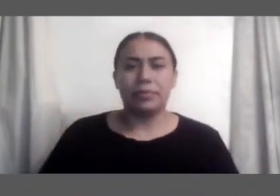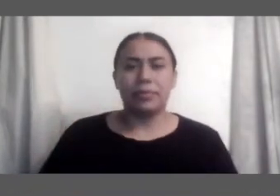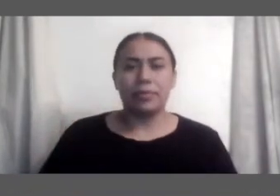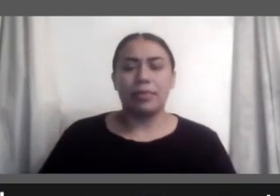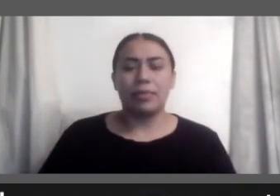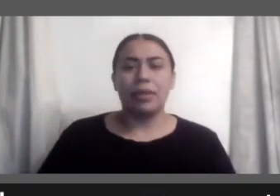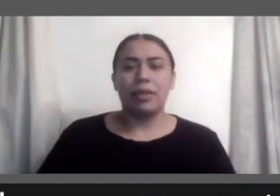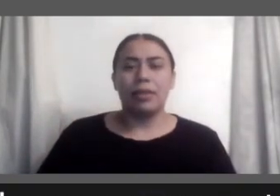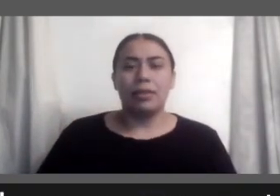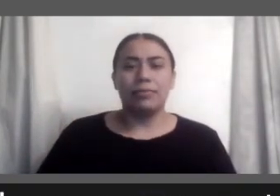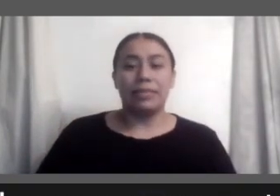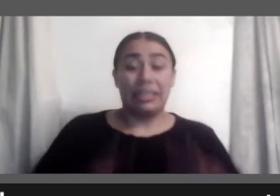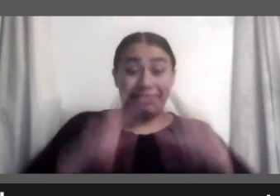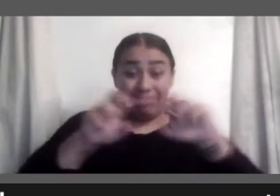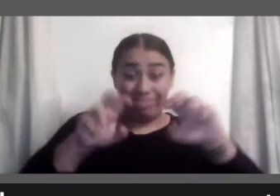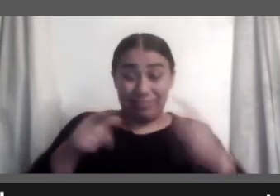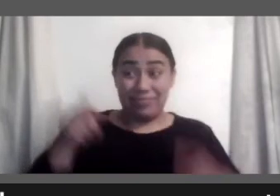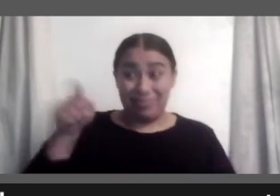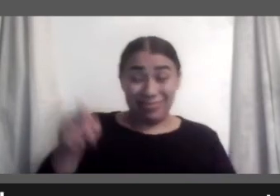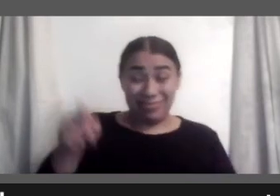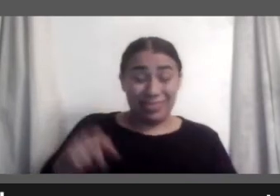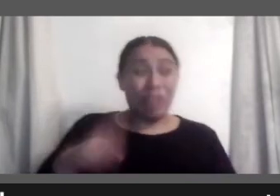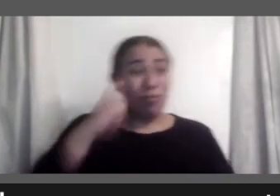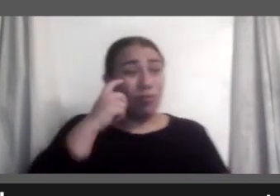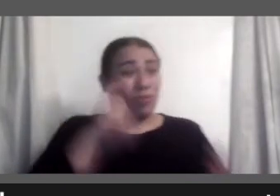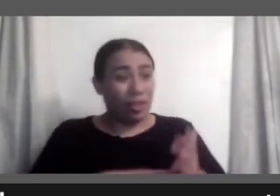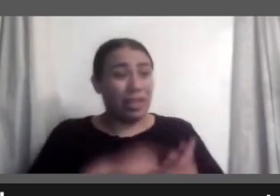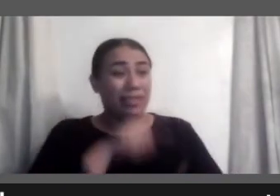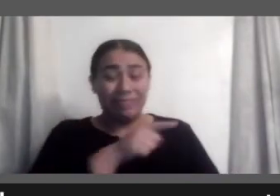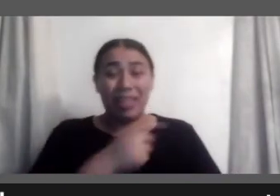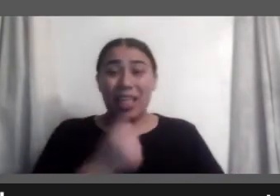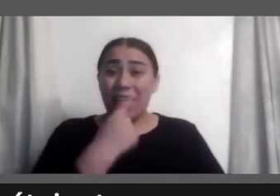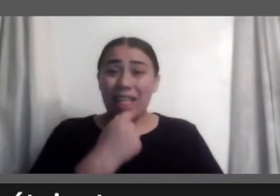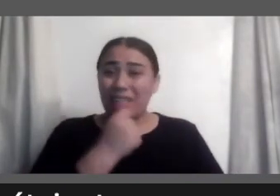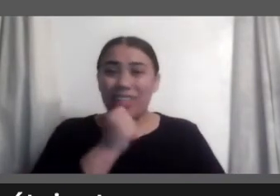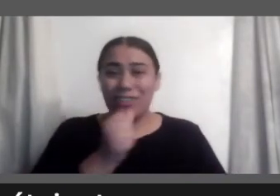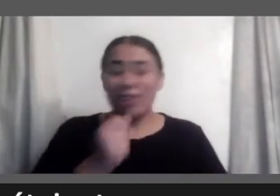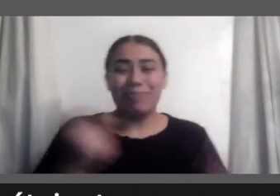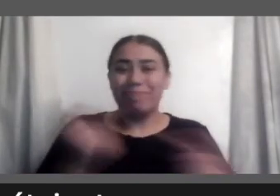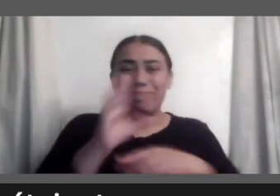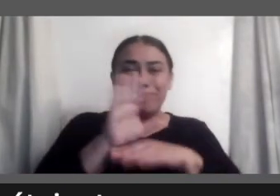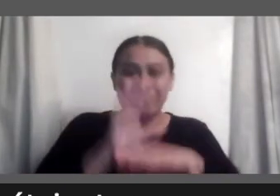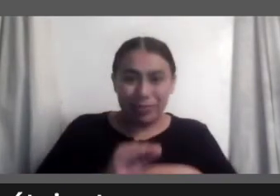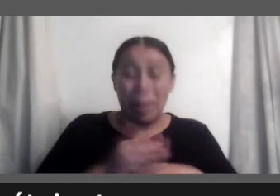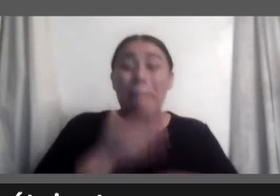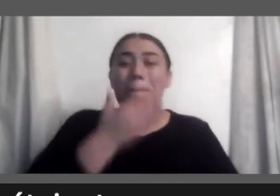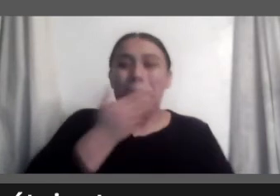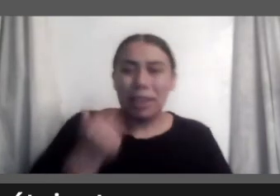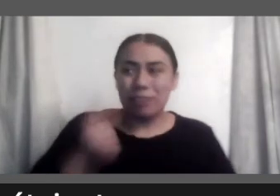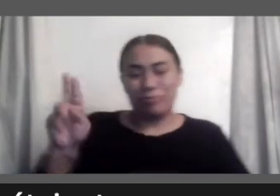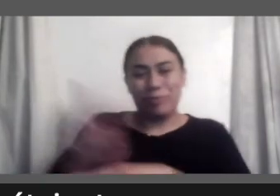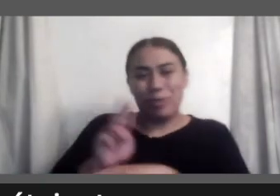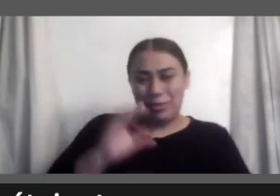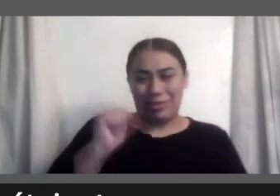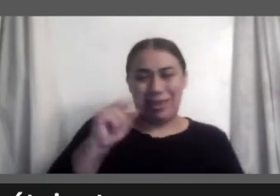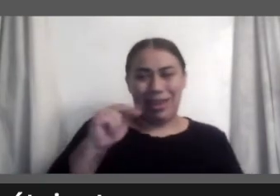central sedatives such as opioids, anticonvulsants, nerve blockers, and antidepressants. The study found that nearly half of these patients